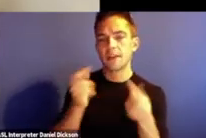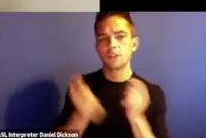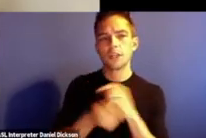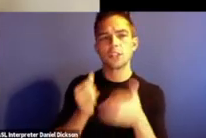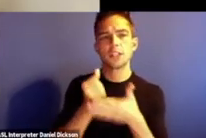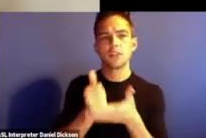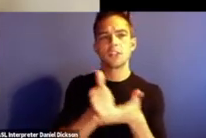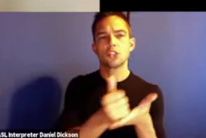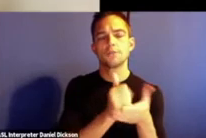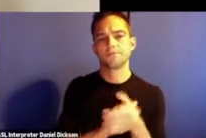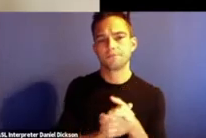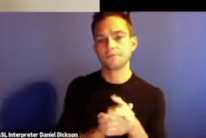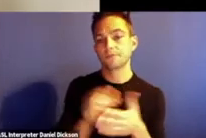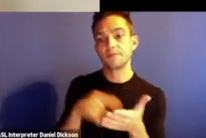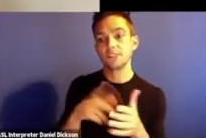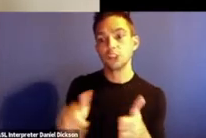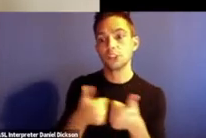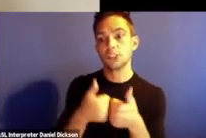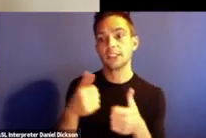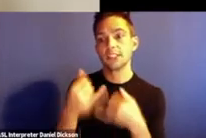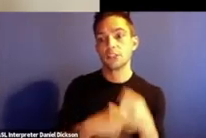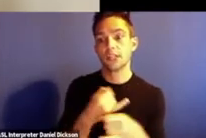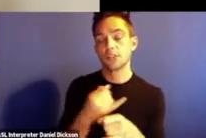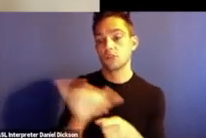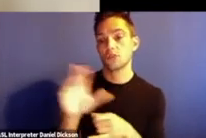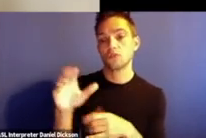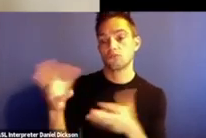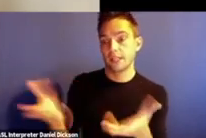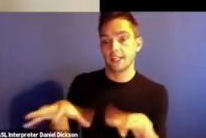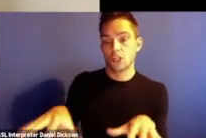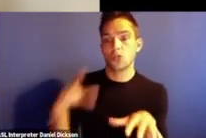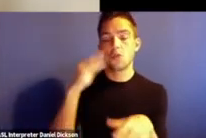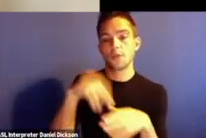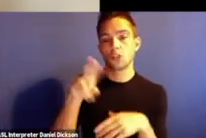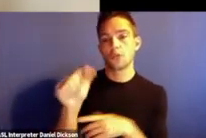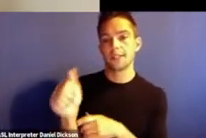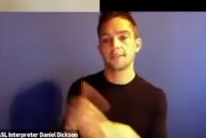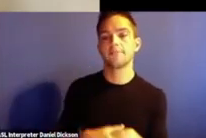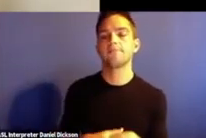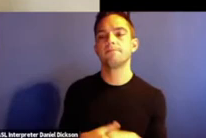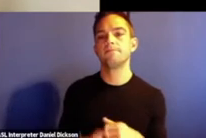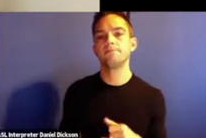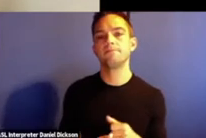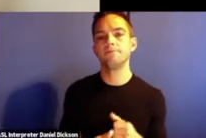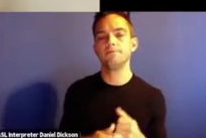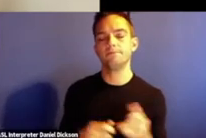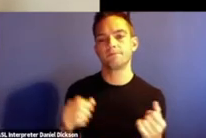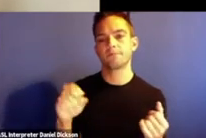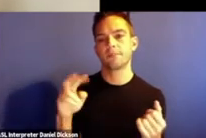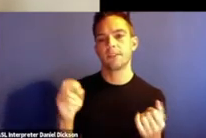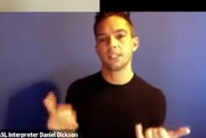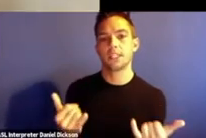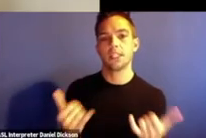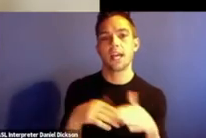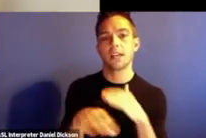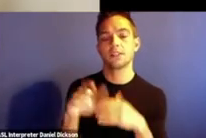interventions. This is a challenge both internationally and right here at home in the US. Even today, access for